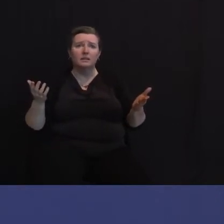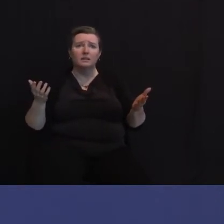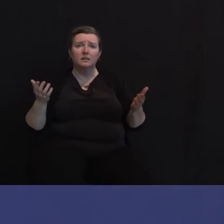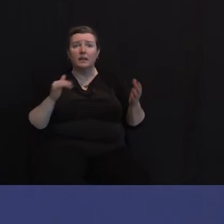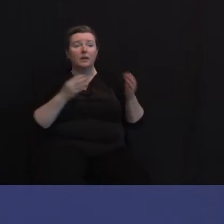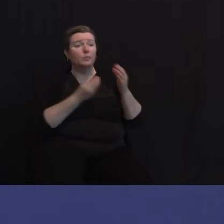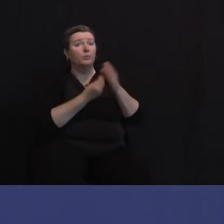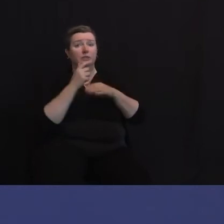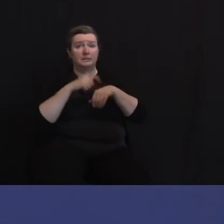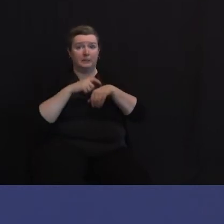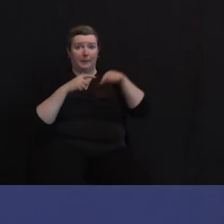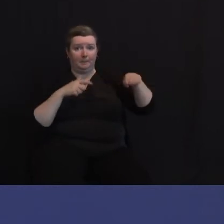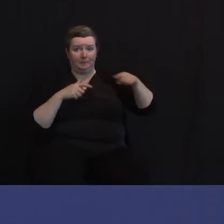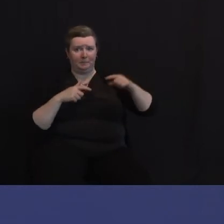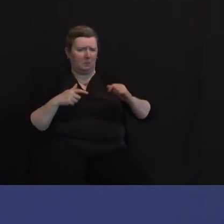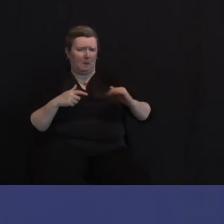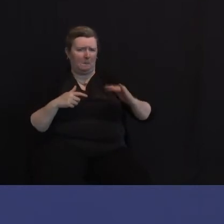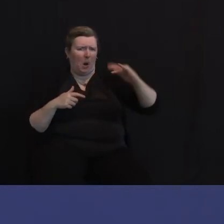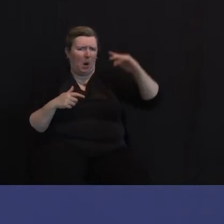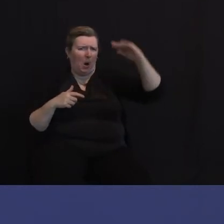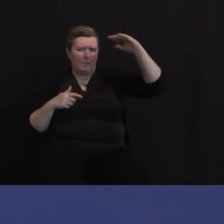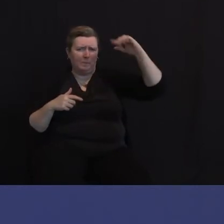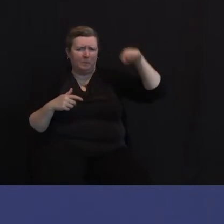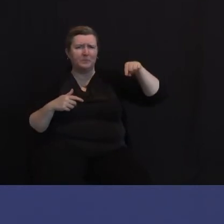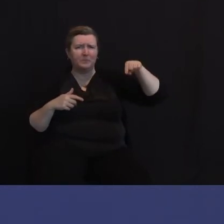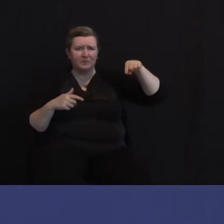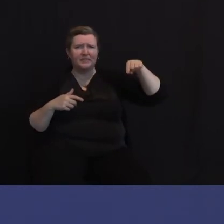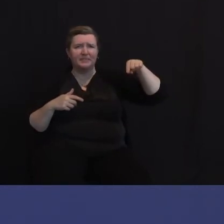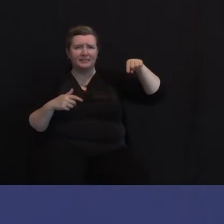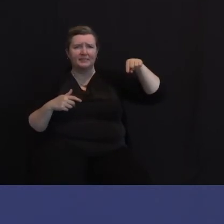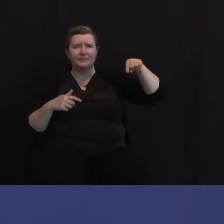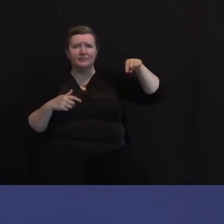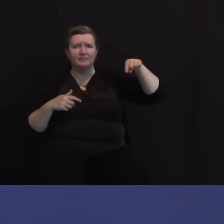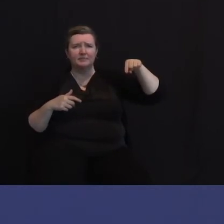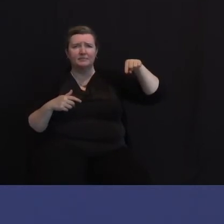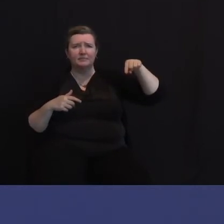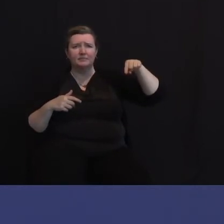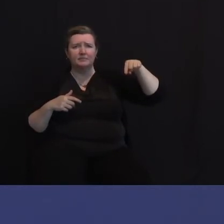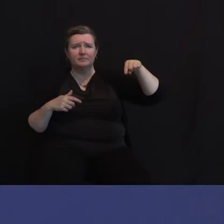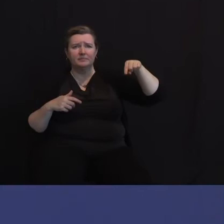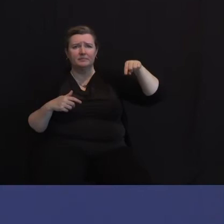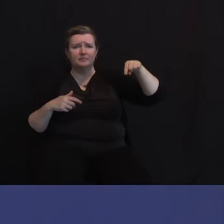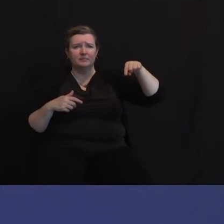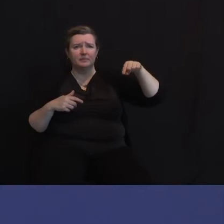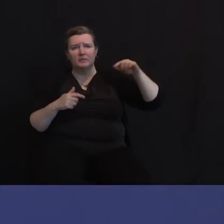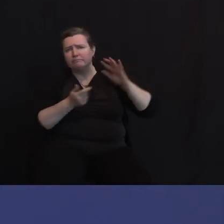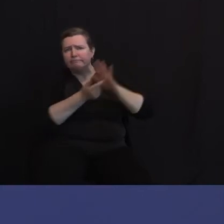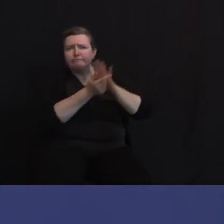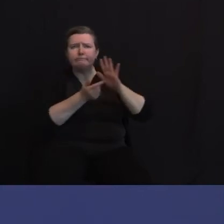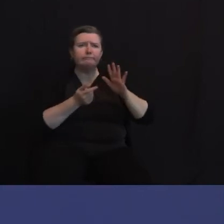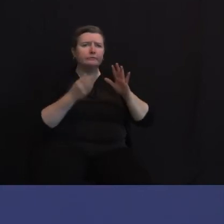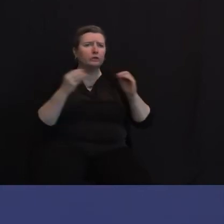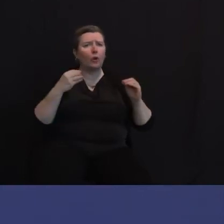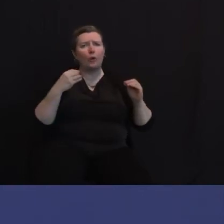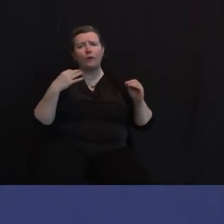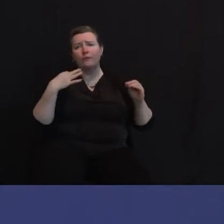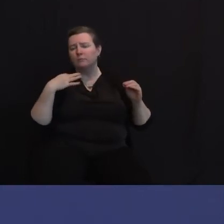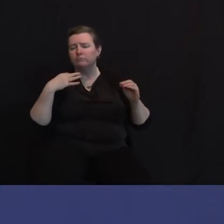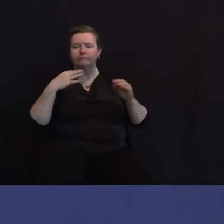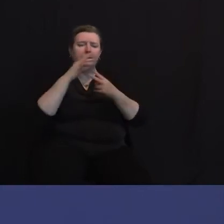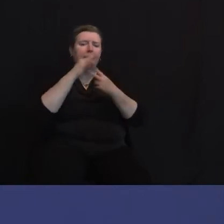already factored in the reality that there were no elective surgeries, by example. Right. So,